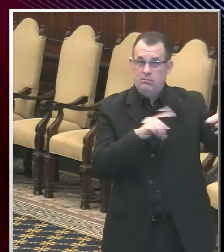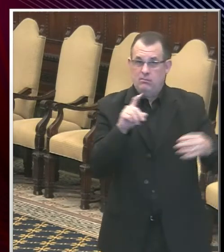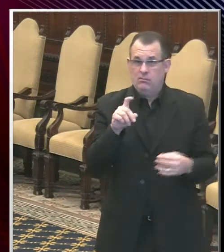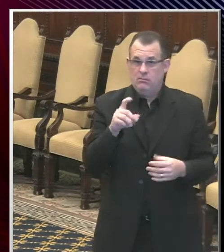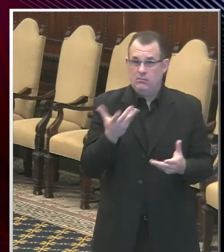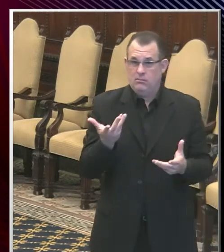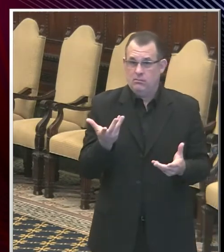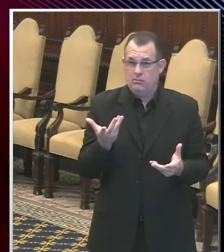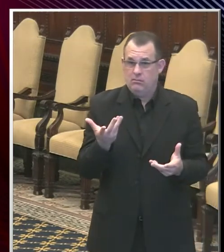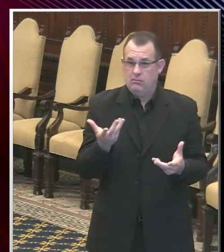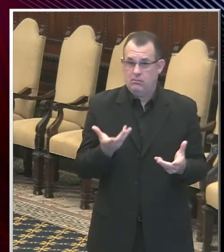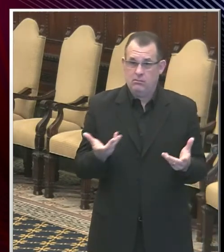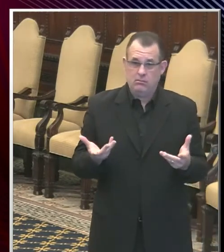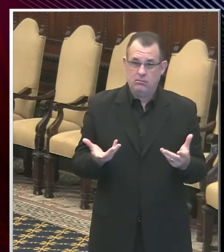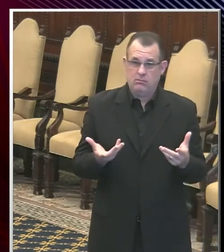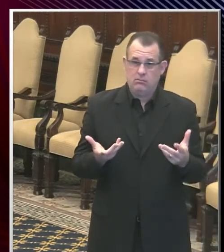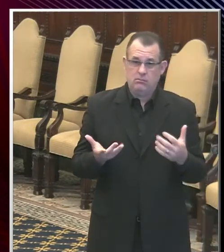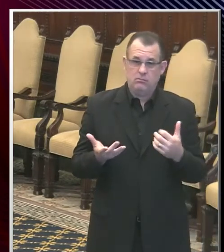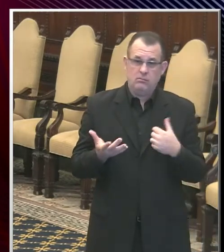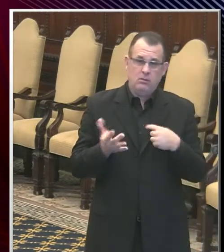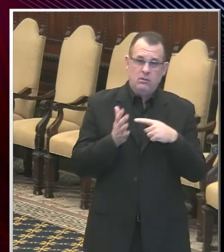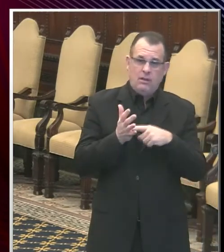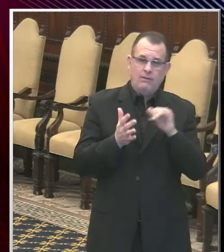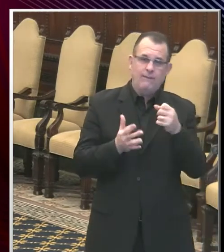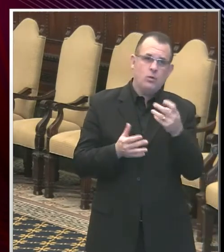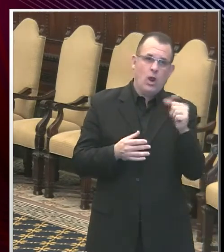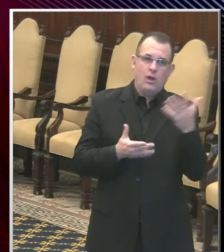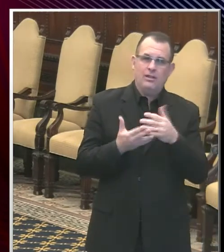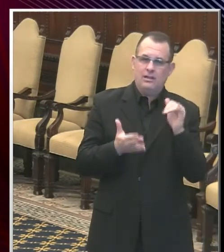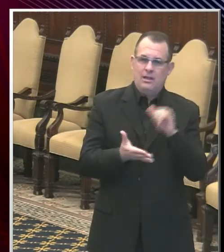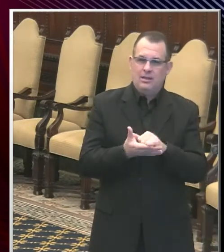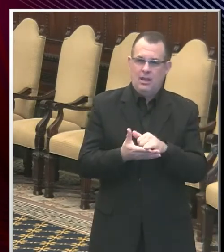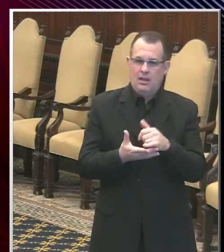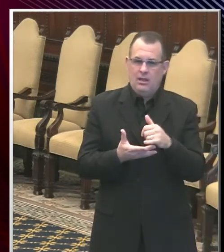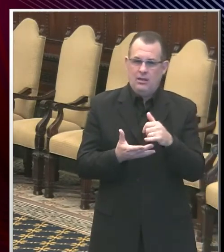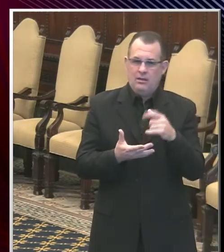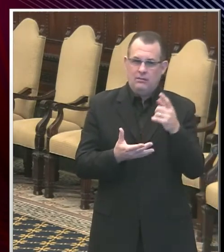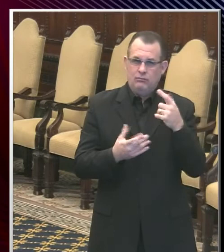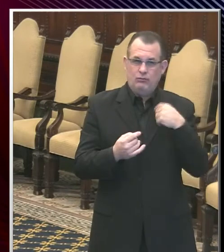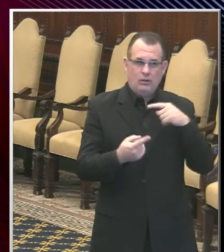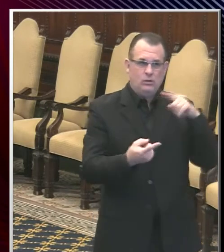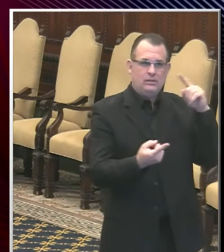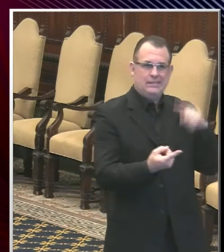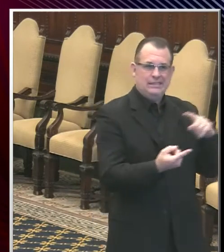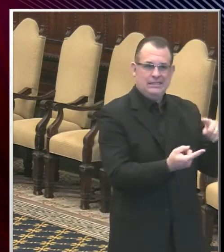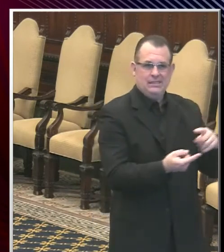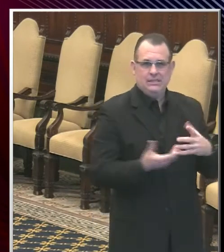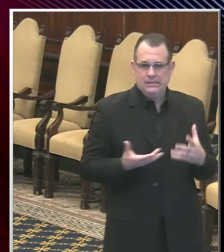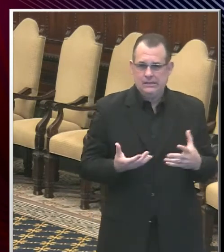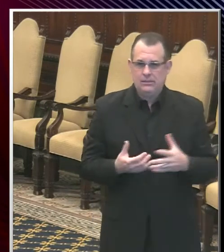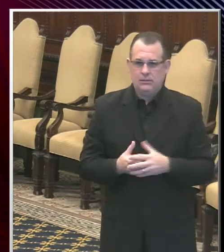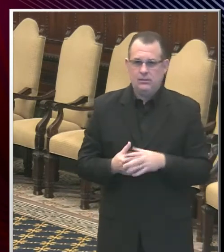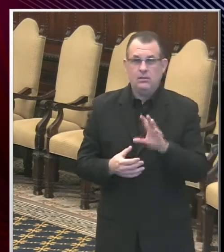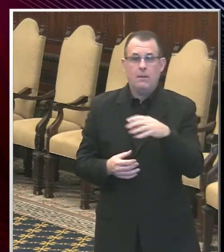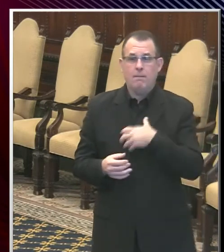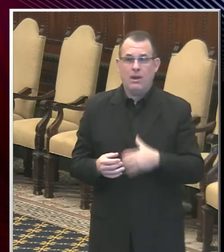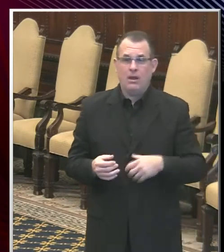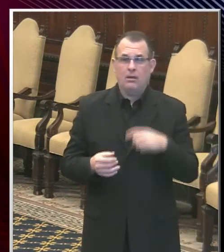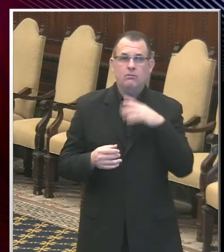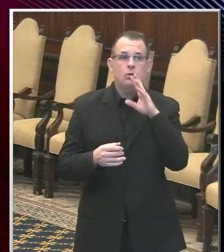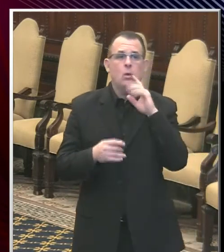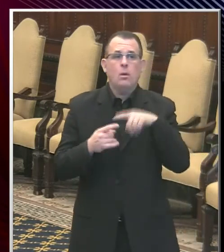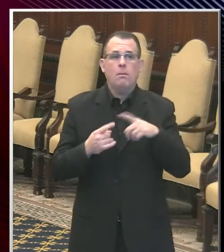I wanted to highlight a couple other things that the city was having to scale back on. So the mayor talked before about